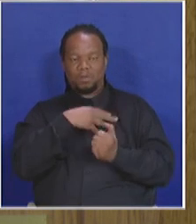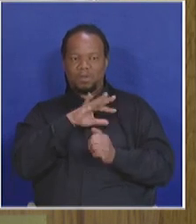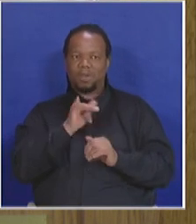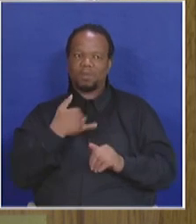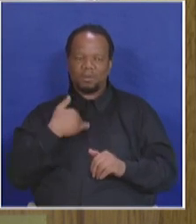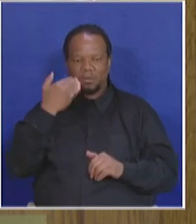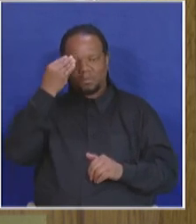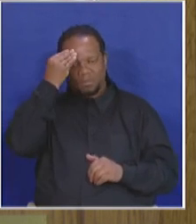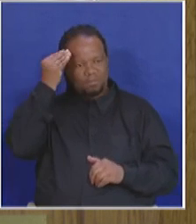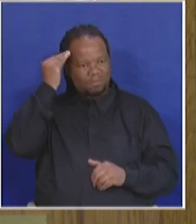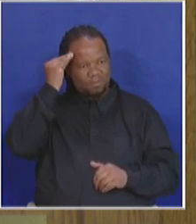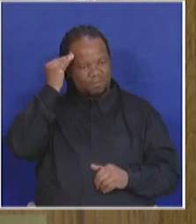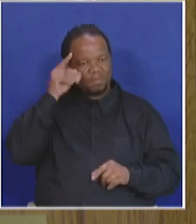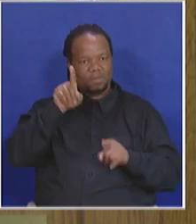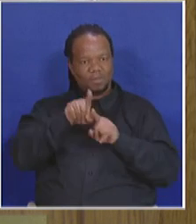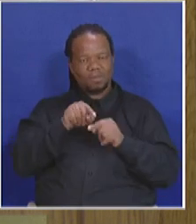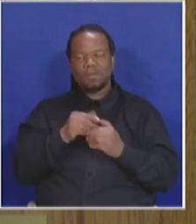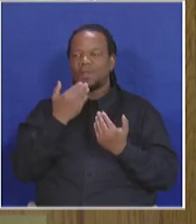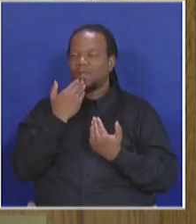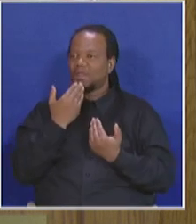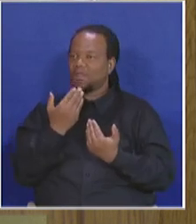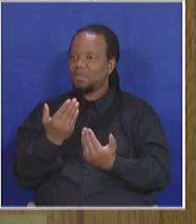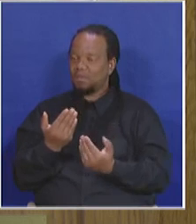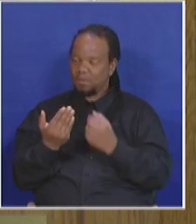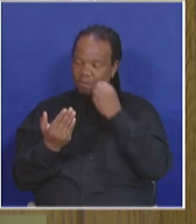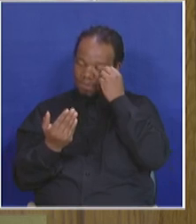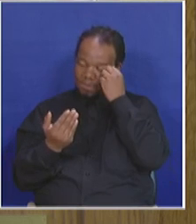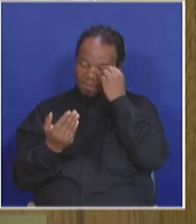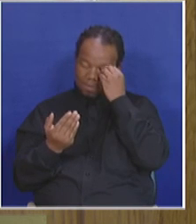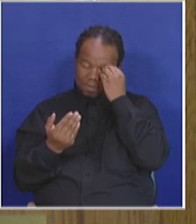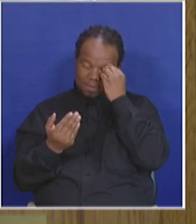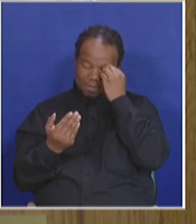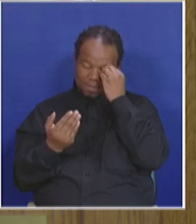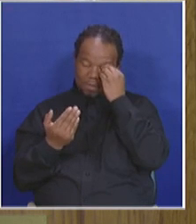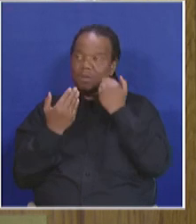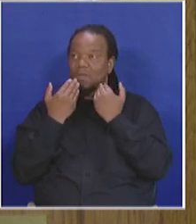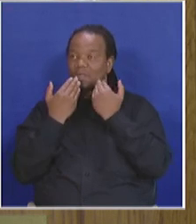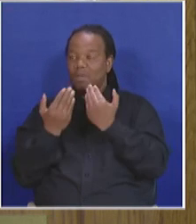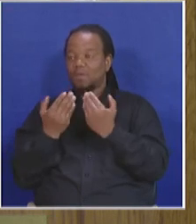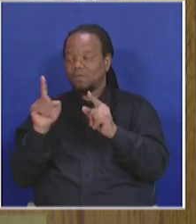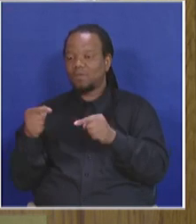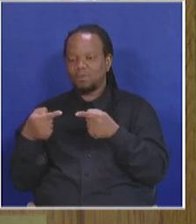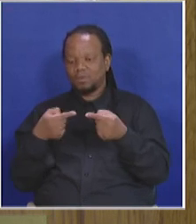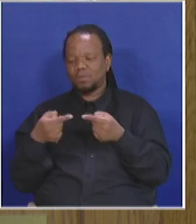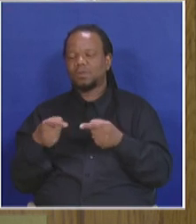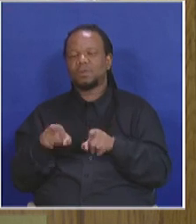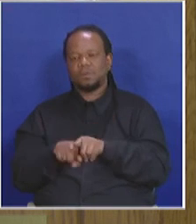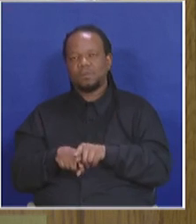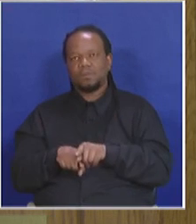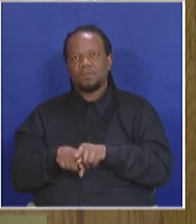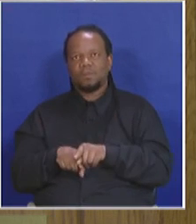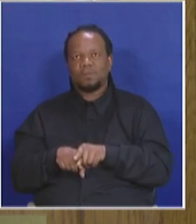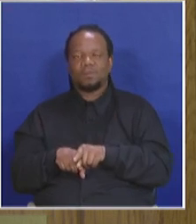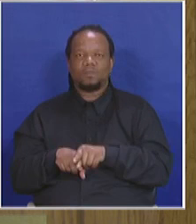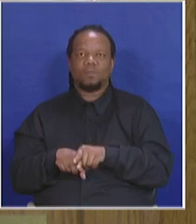I wish to thank you very much for this debate. But I also wish to say